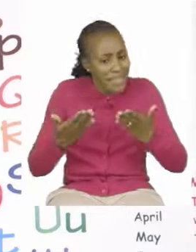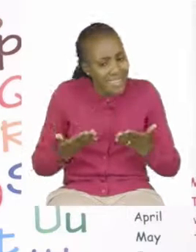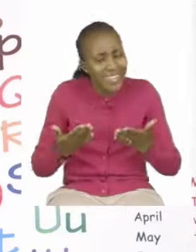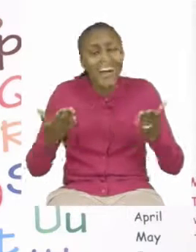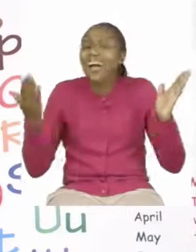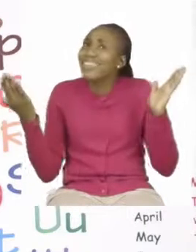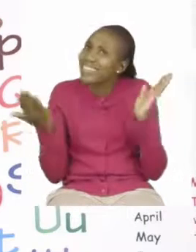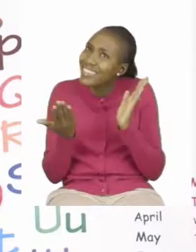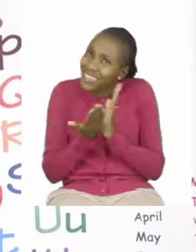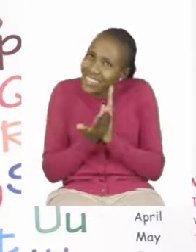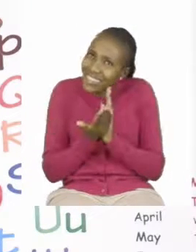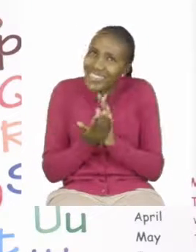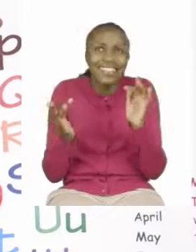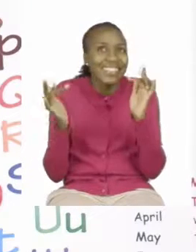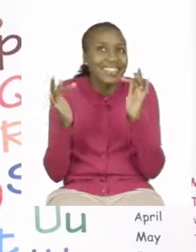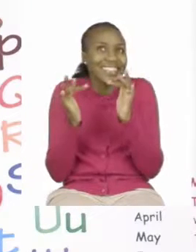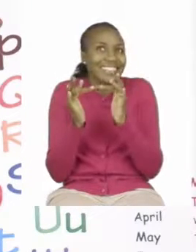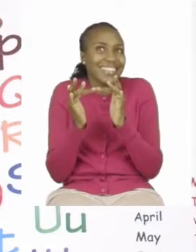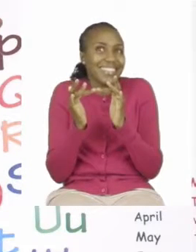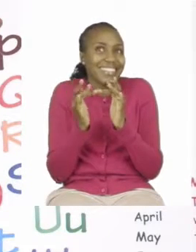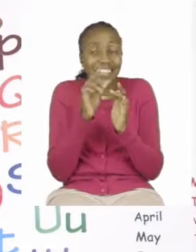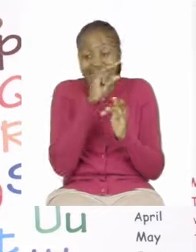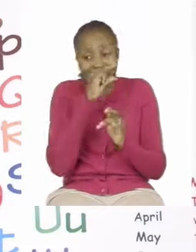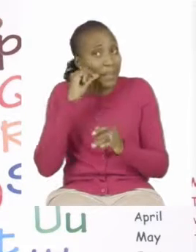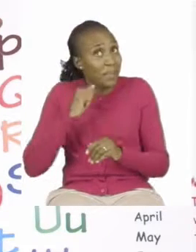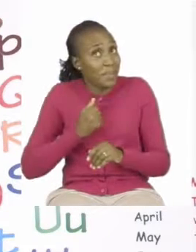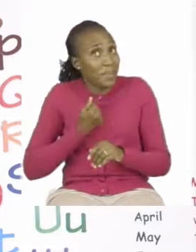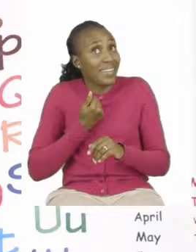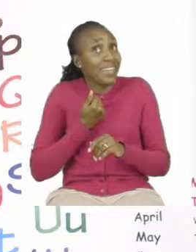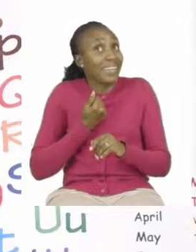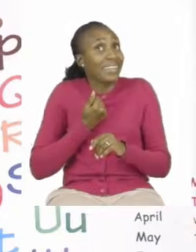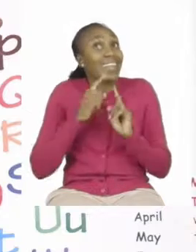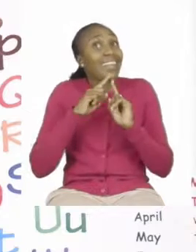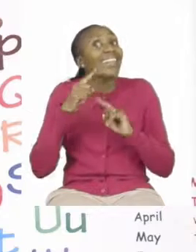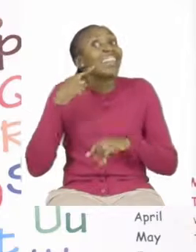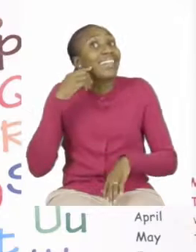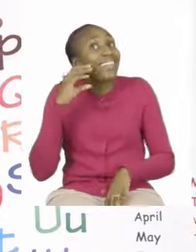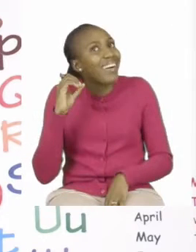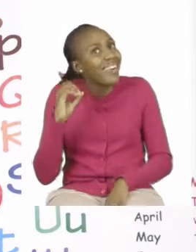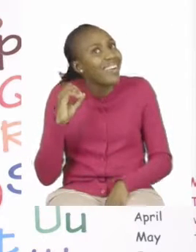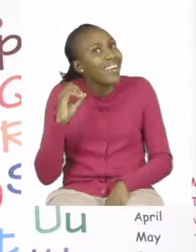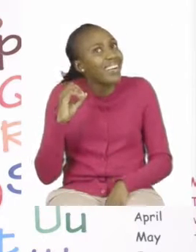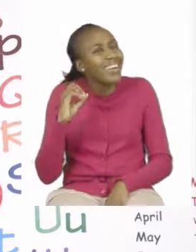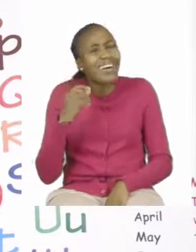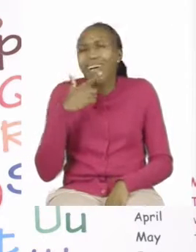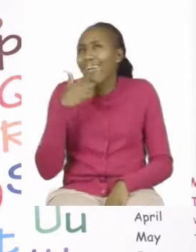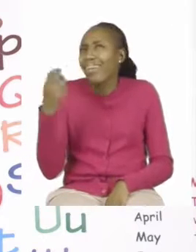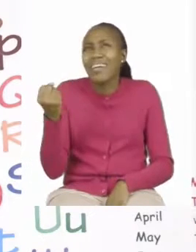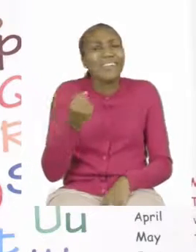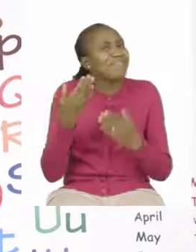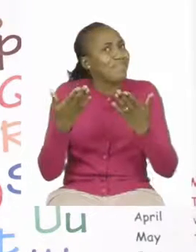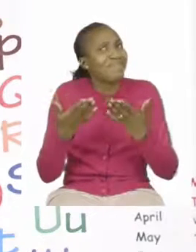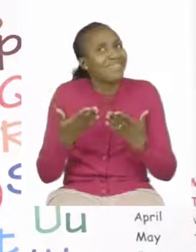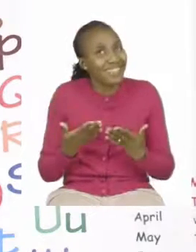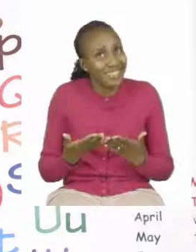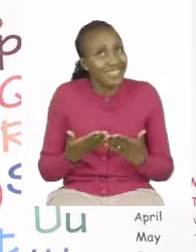To My Zone Online School. My name is Teacher Mutsa, and thank you so much for joining me today.